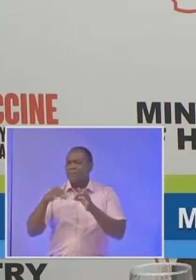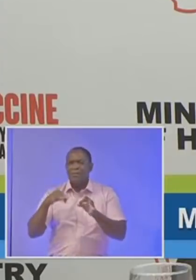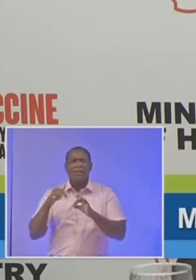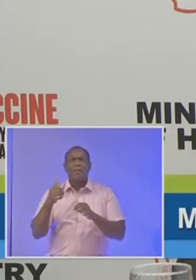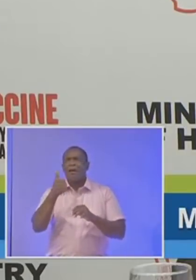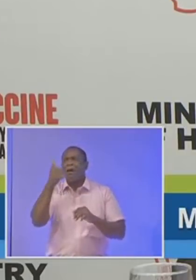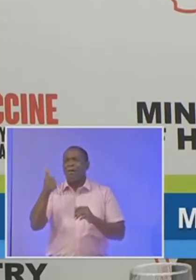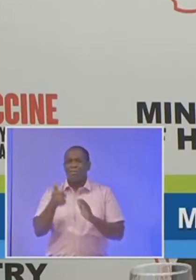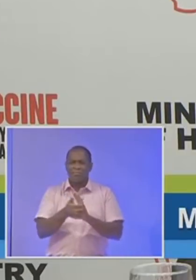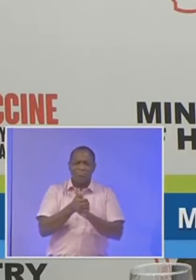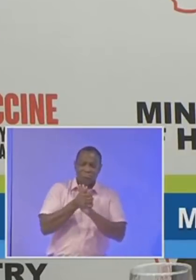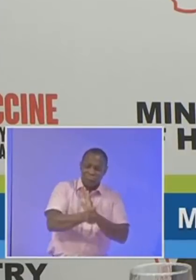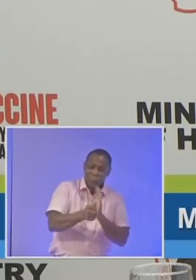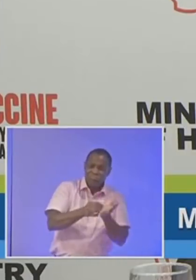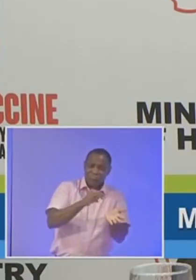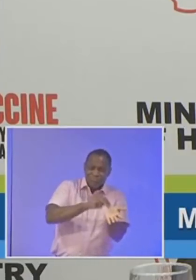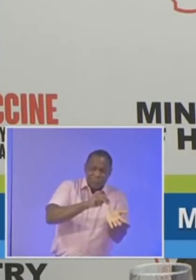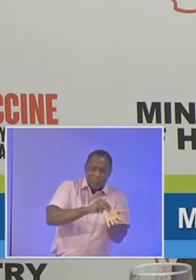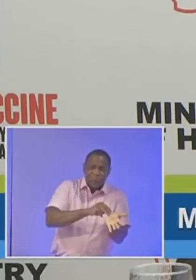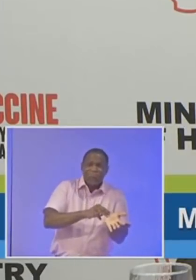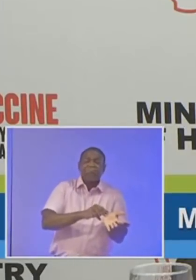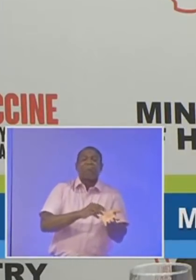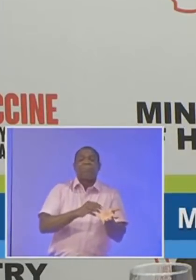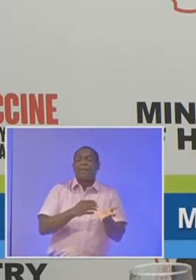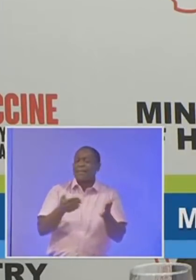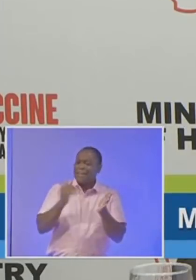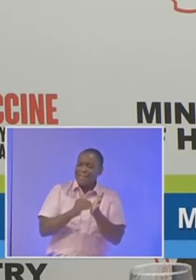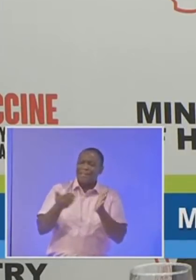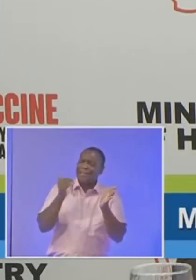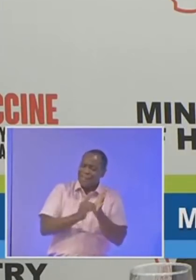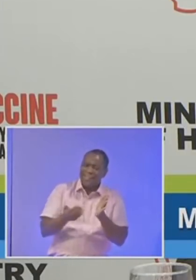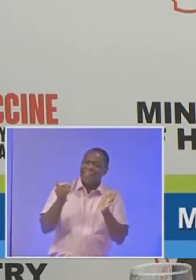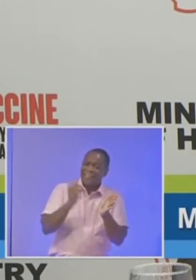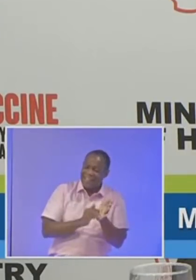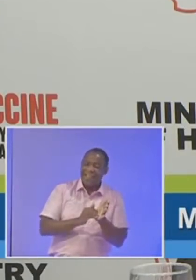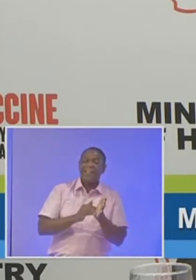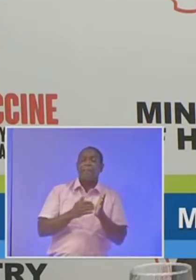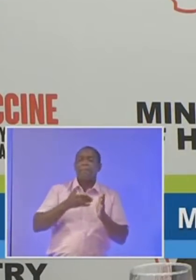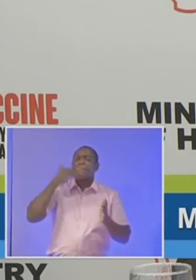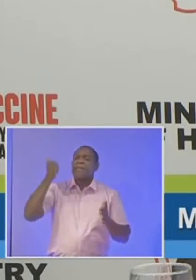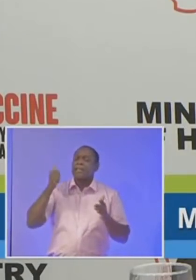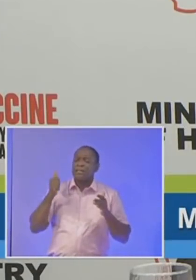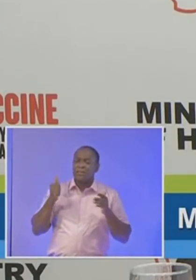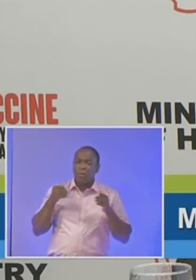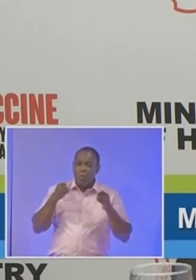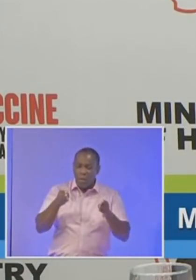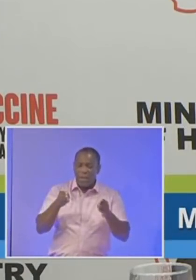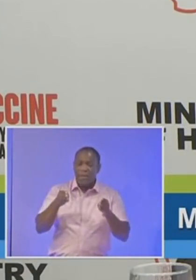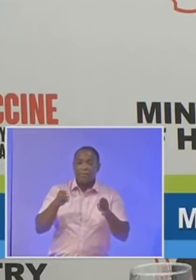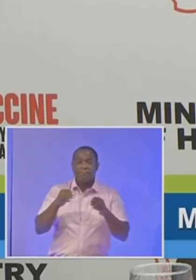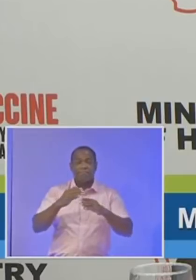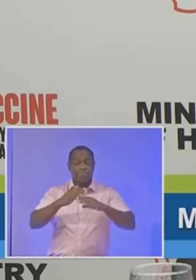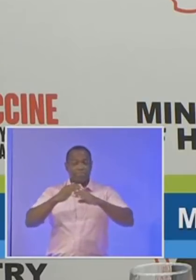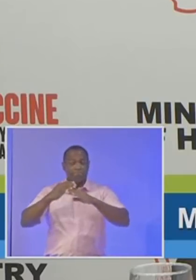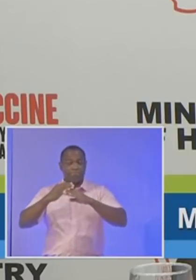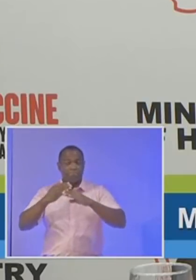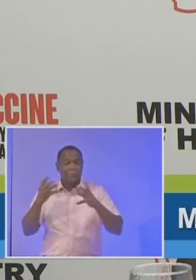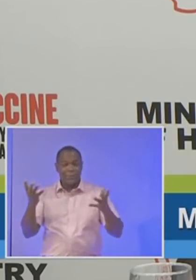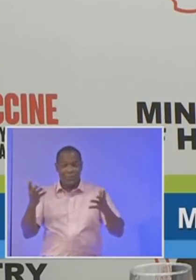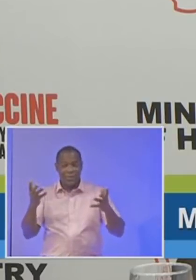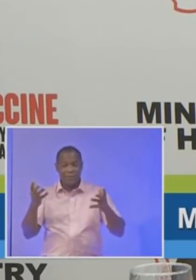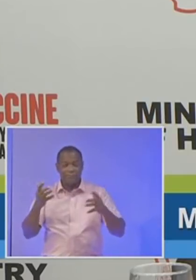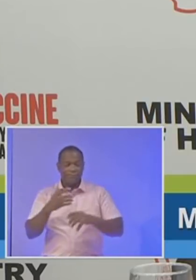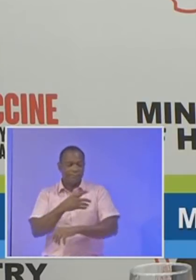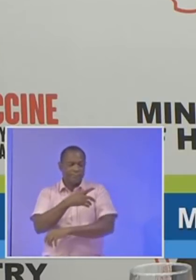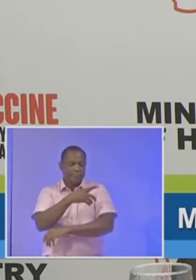of the best way of protecting yourself against the Omicron variant, which has been shown worldwide, one of the most effective